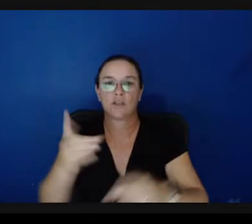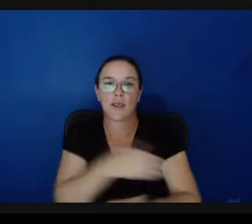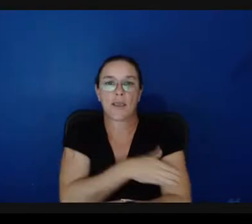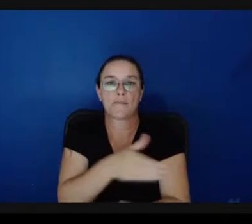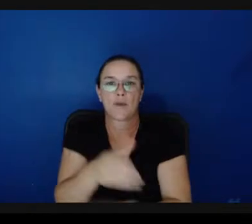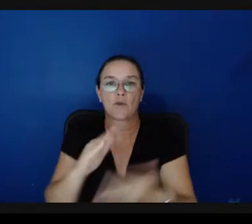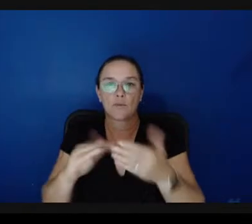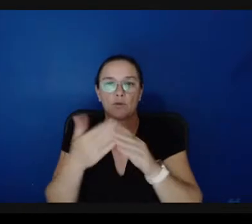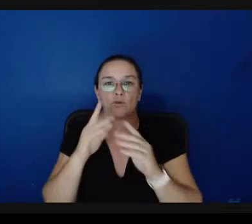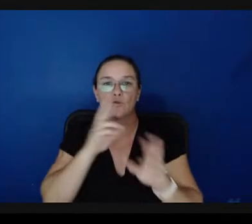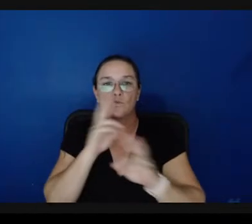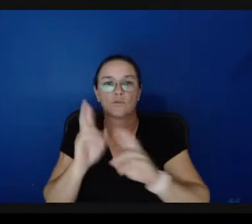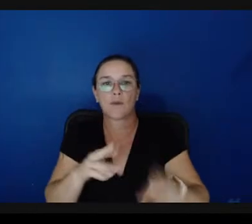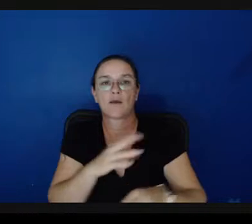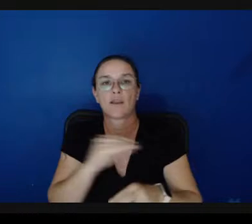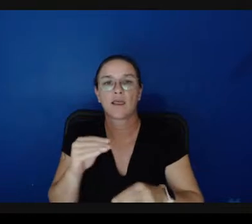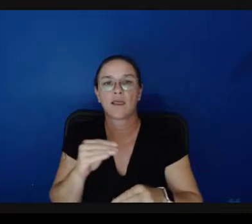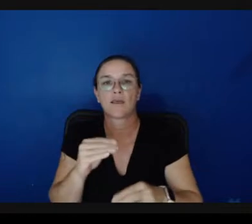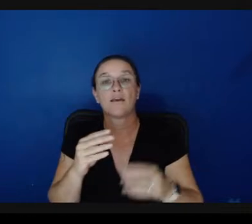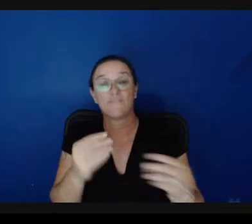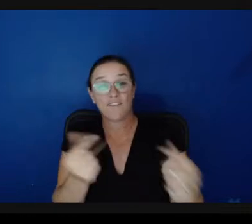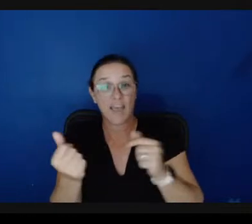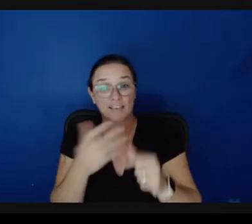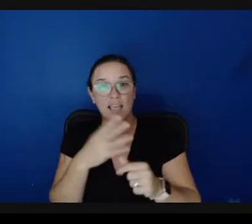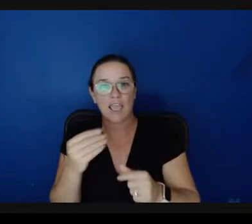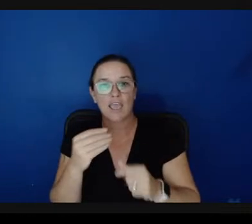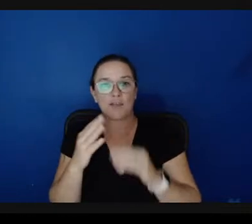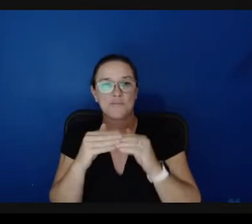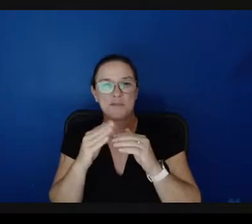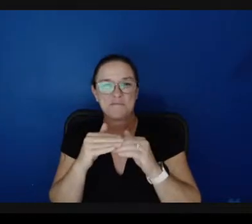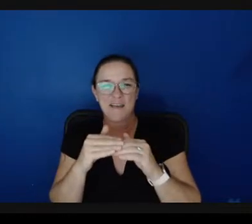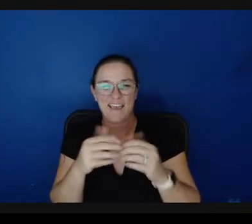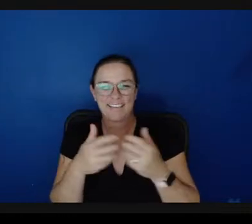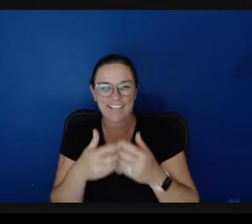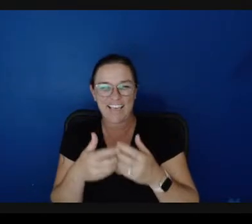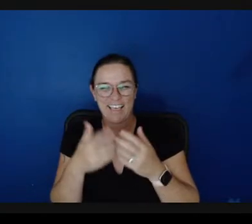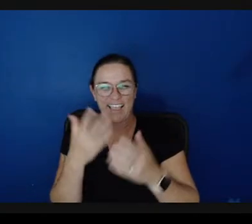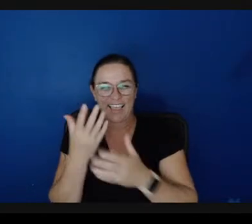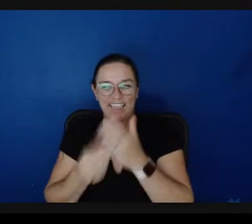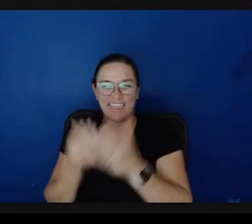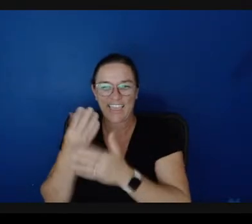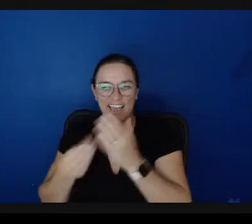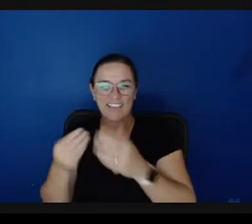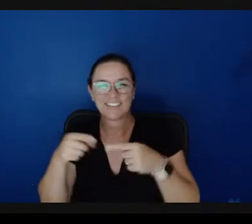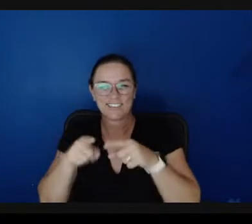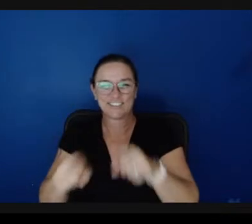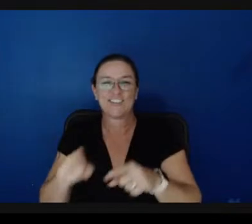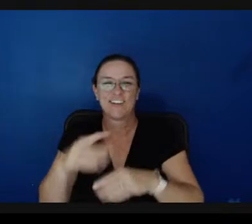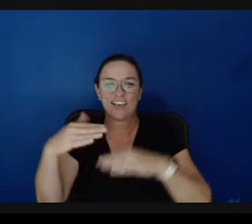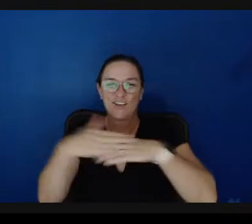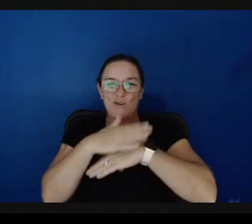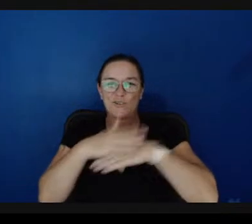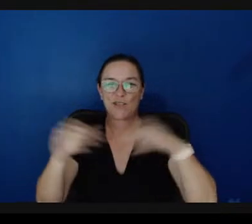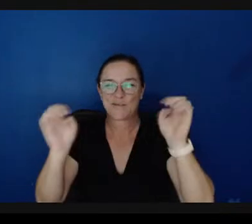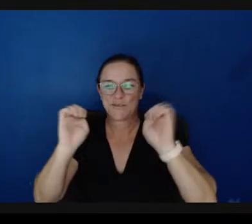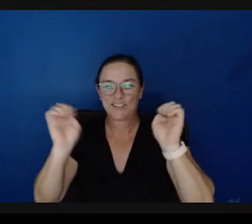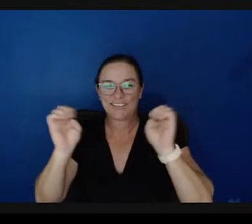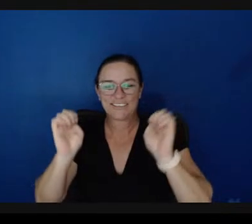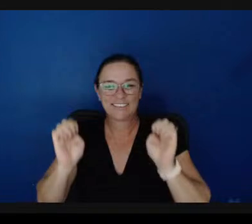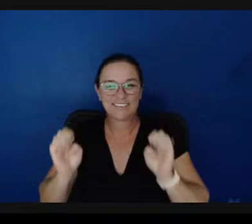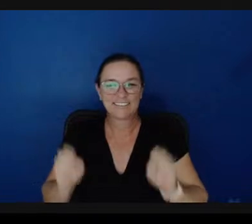and minimize loss during coastal emergencies. Sorry, Carrie, I was rolling pretty fast there. And